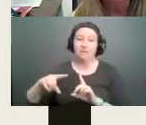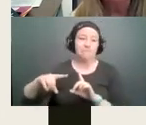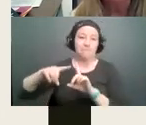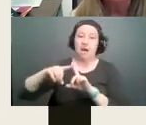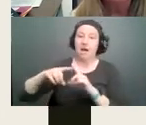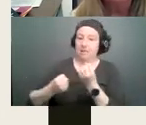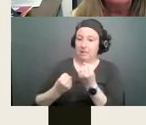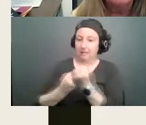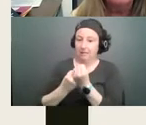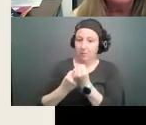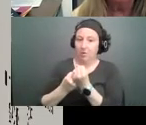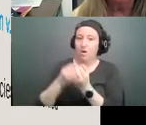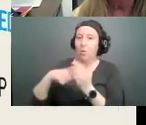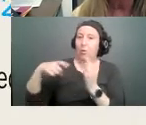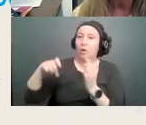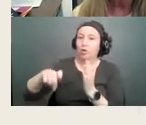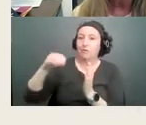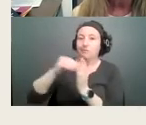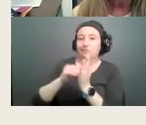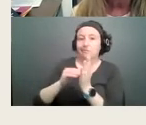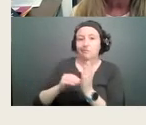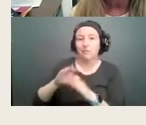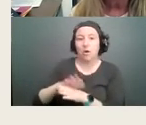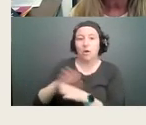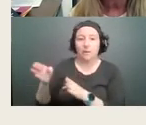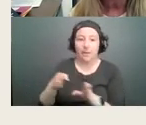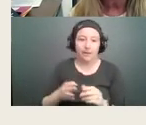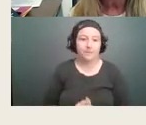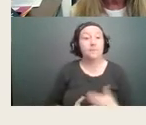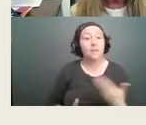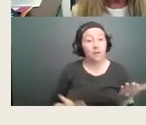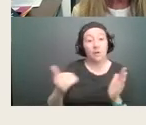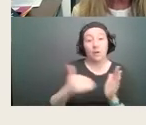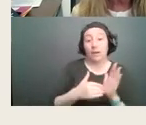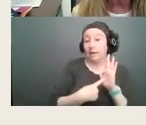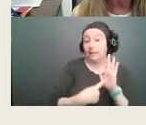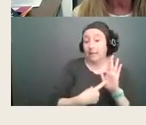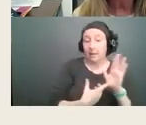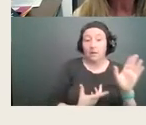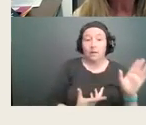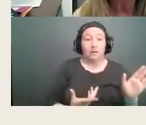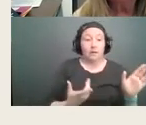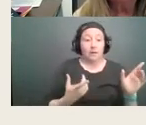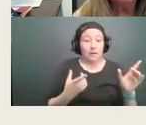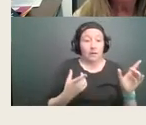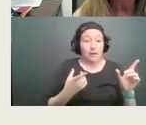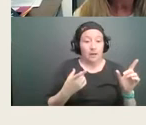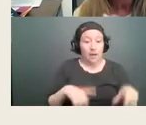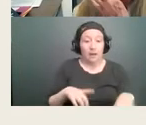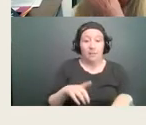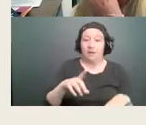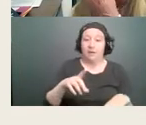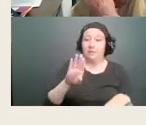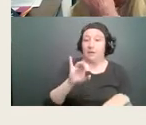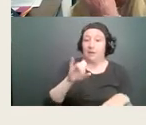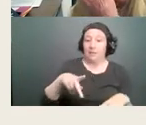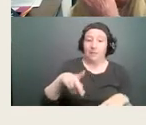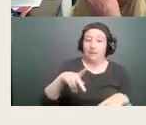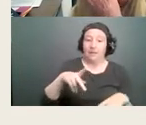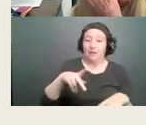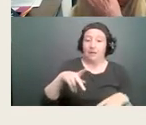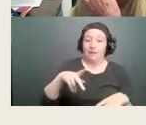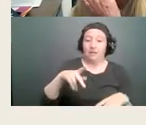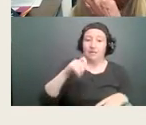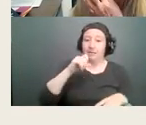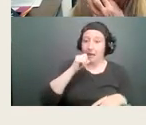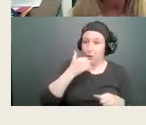to appear on our plans. So again, this one, deficiencies of the BIP denied FAPE